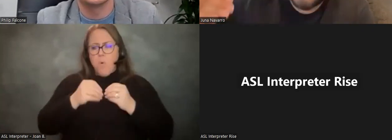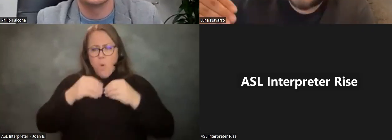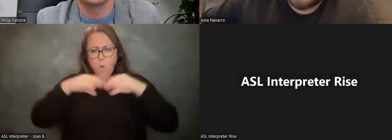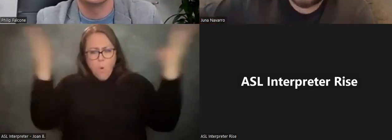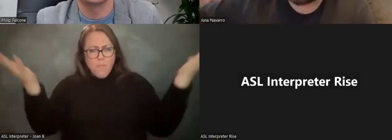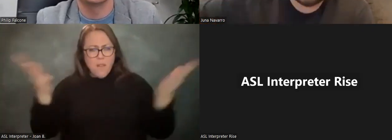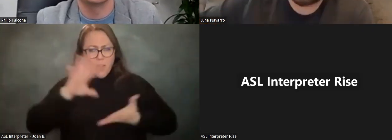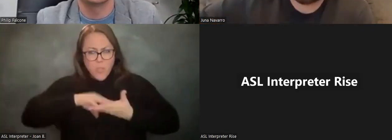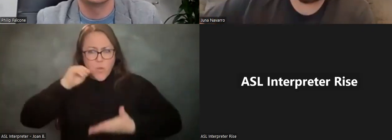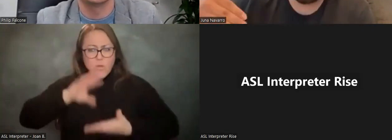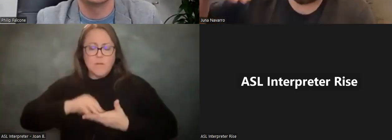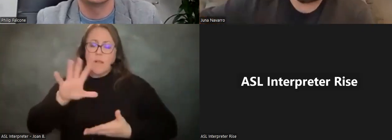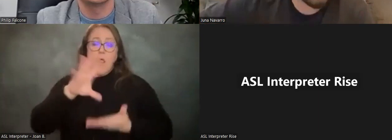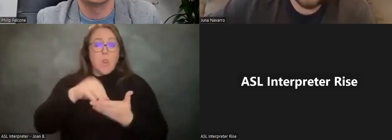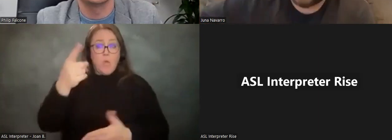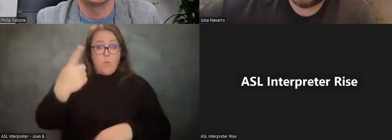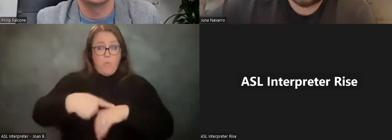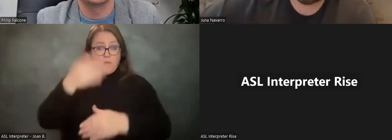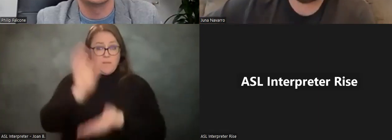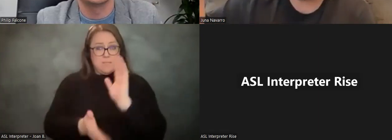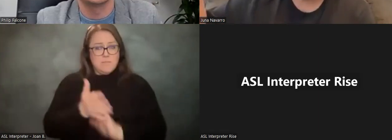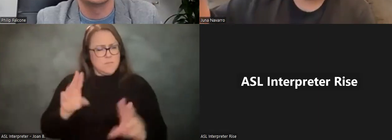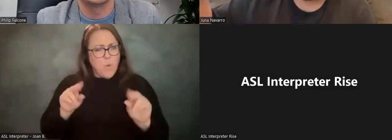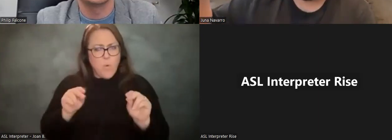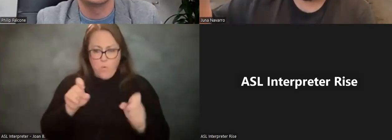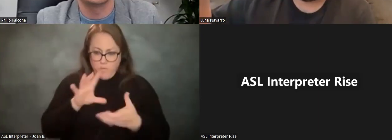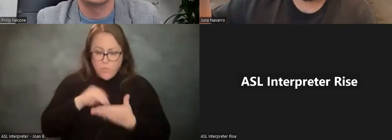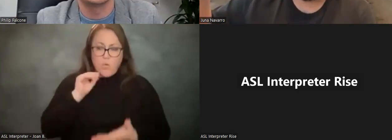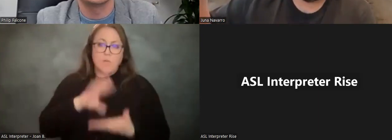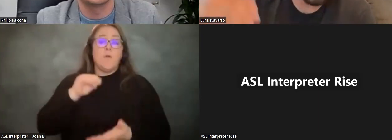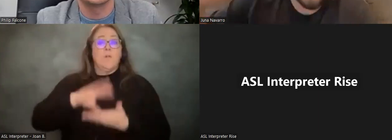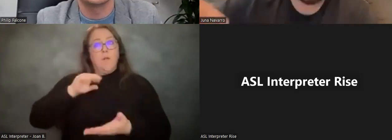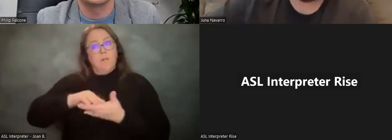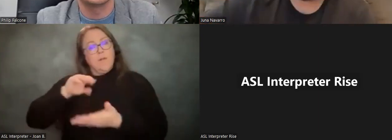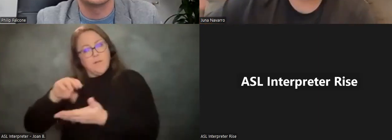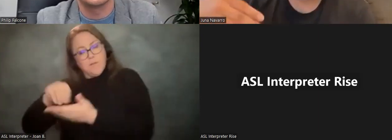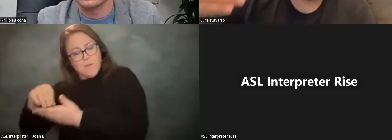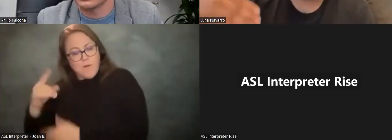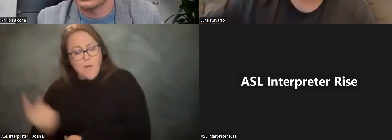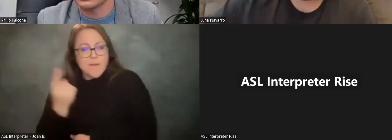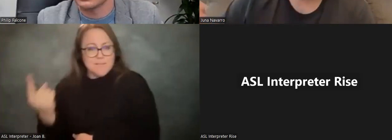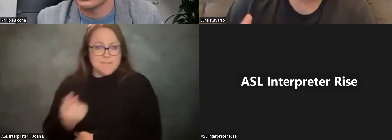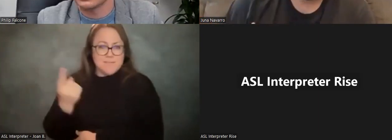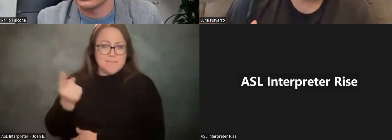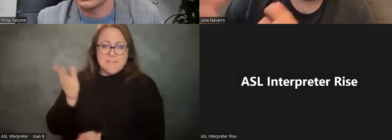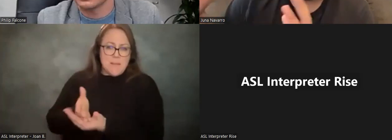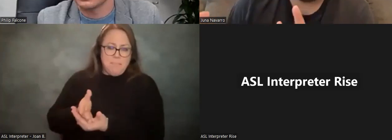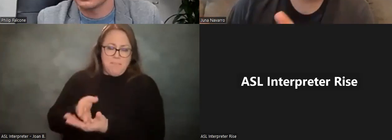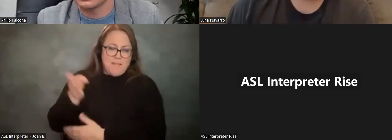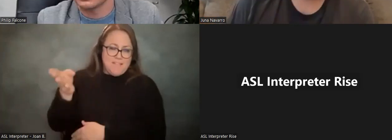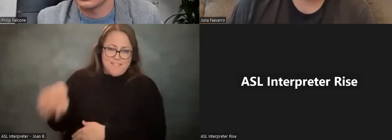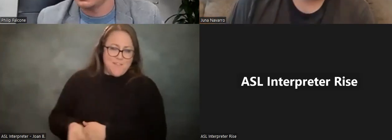have to learn again and again and again, depending on every organization. And you're just an always learner. Learning never stops. Learning